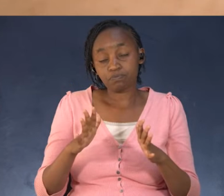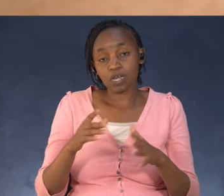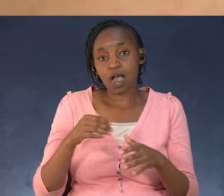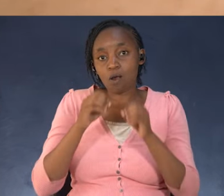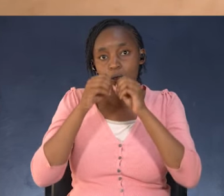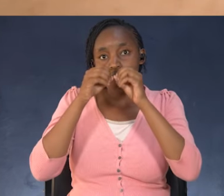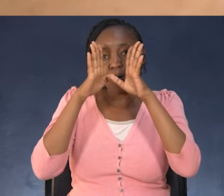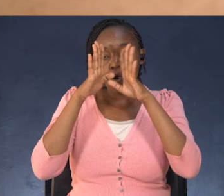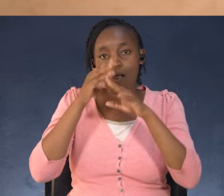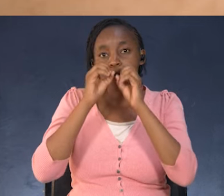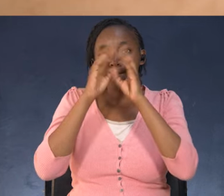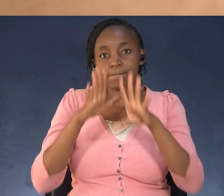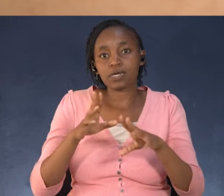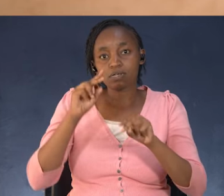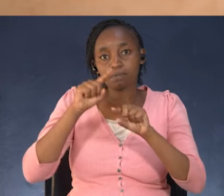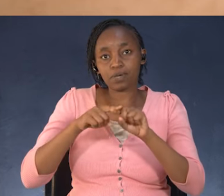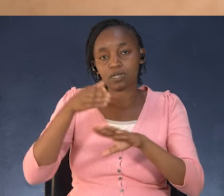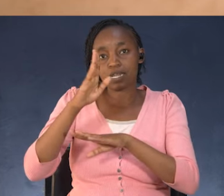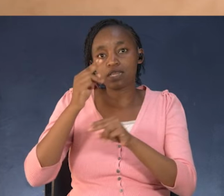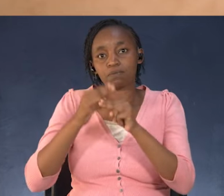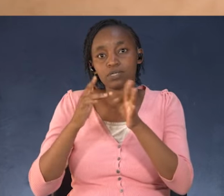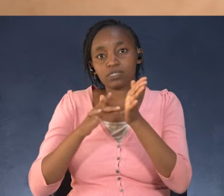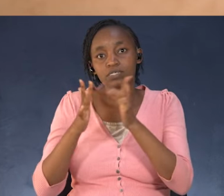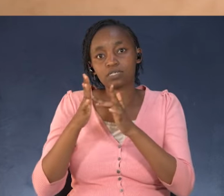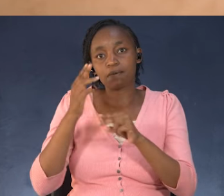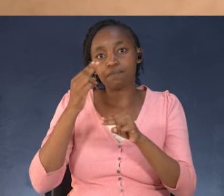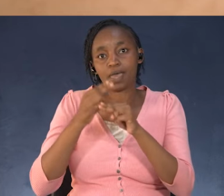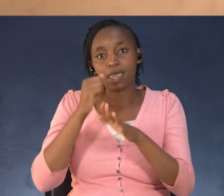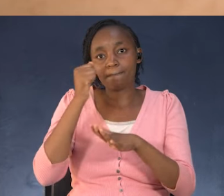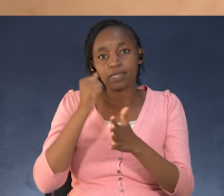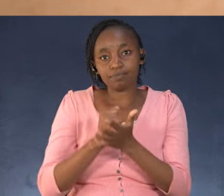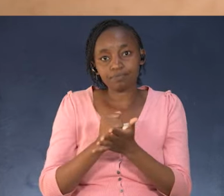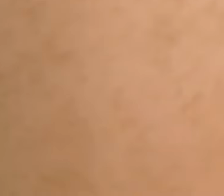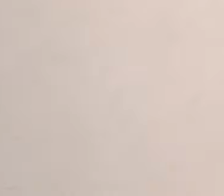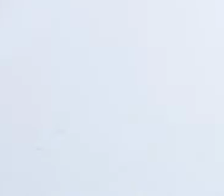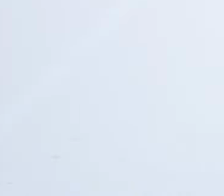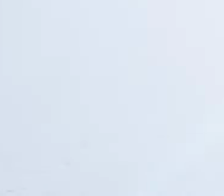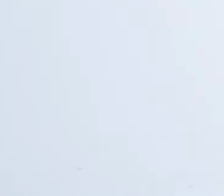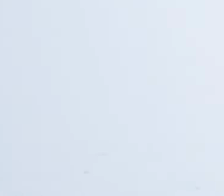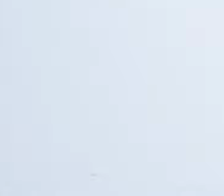week as you lean on Him. In Jesus' name, amen.